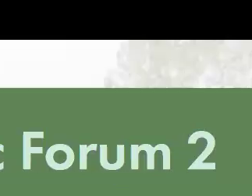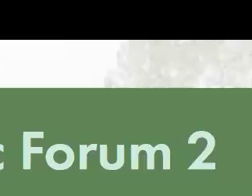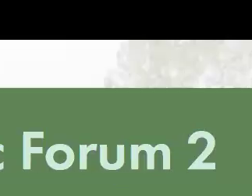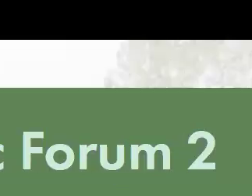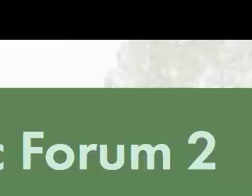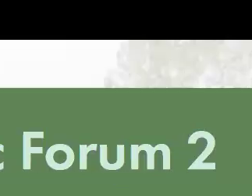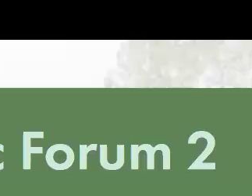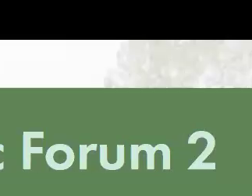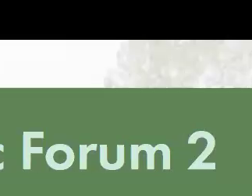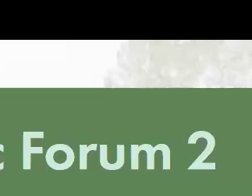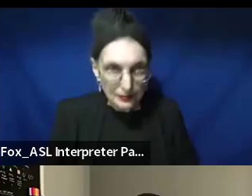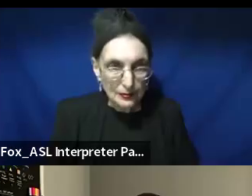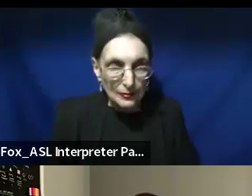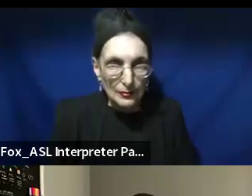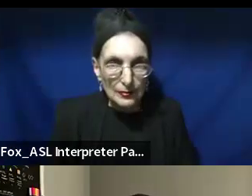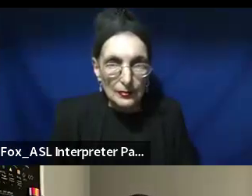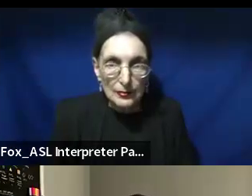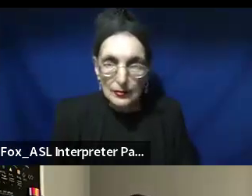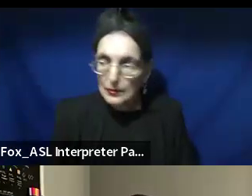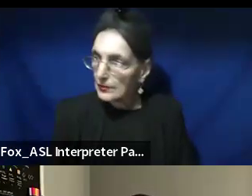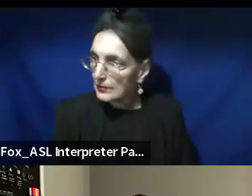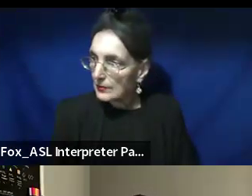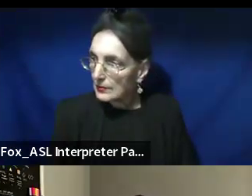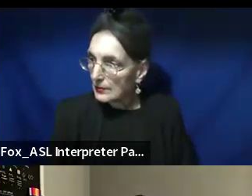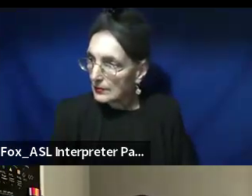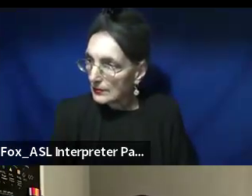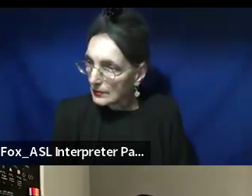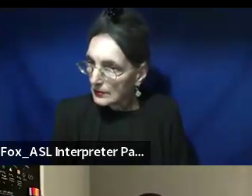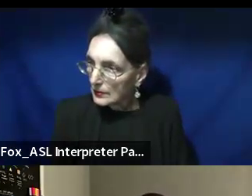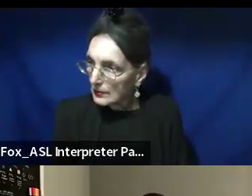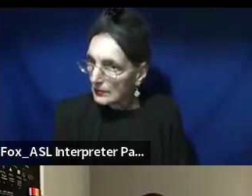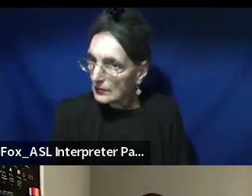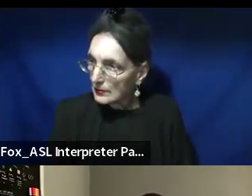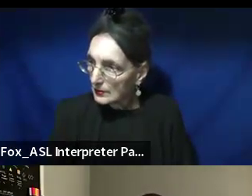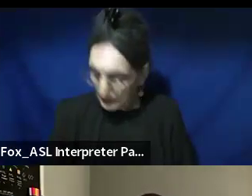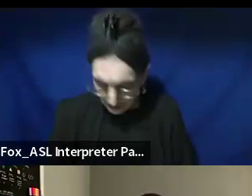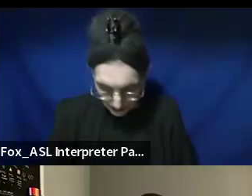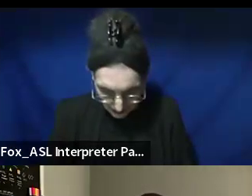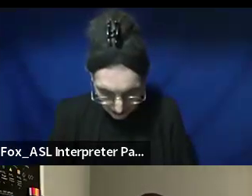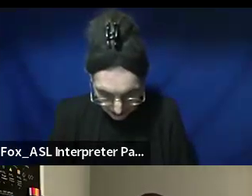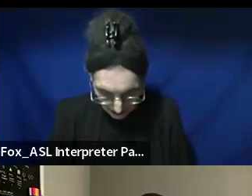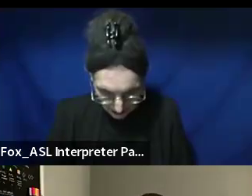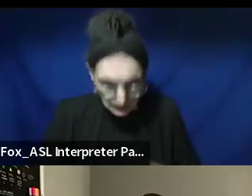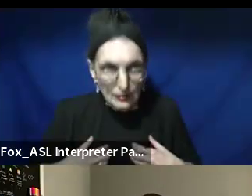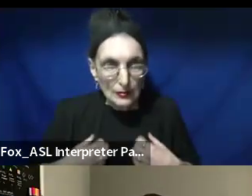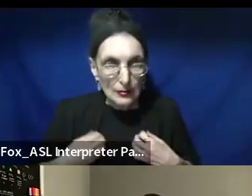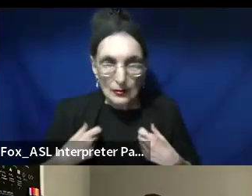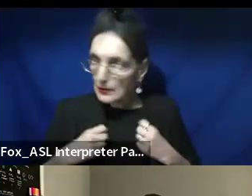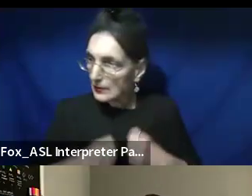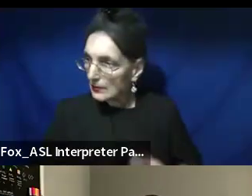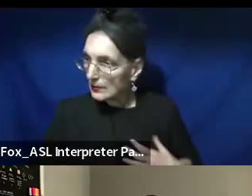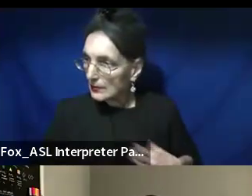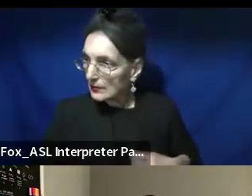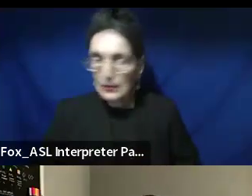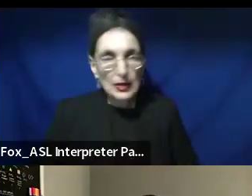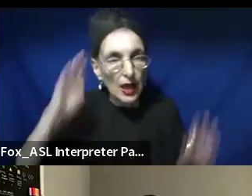Oh, Oh, here, you're good. one Well, in the meantime,